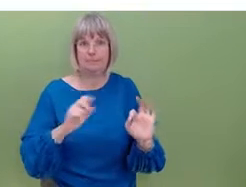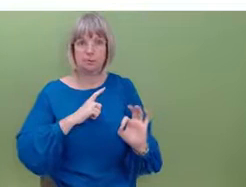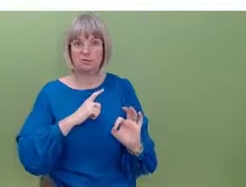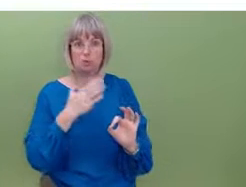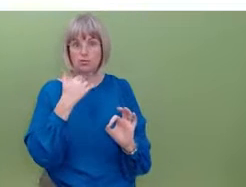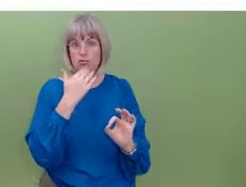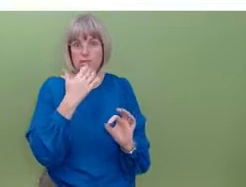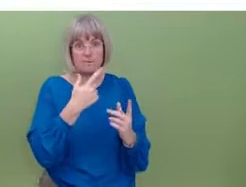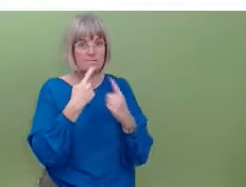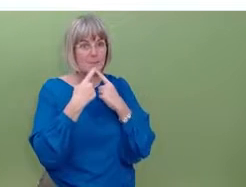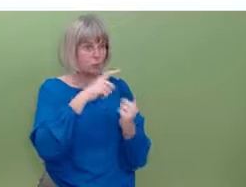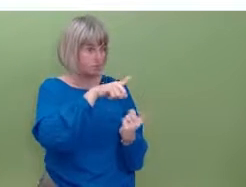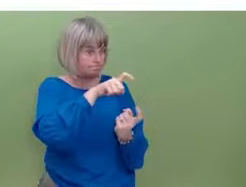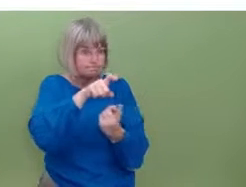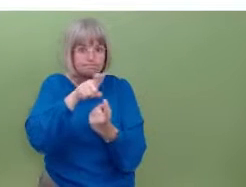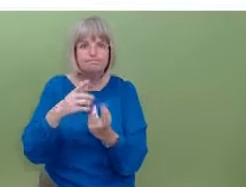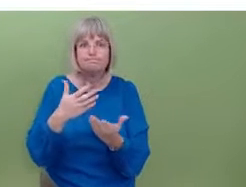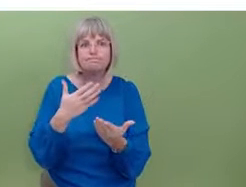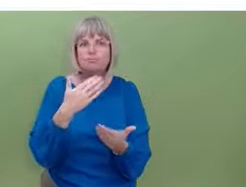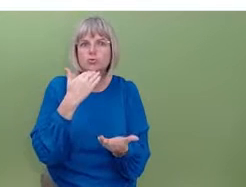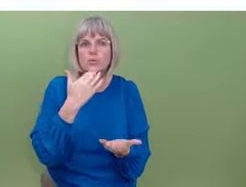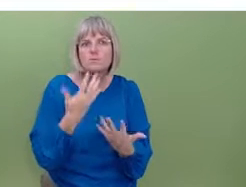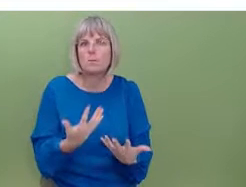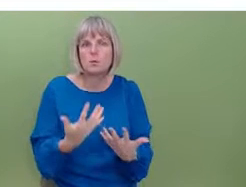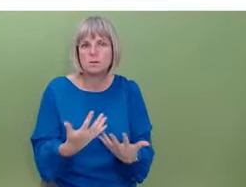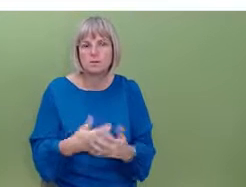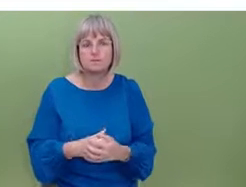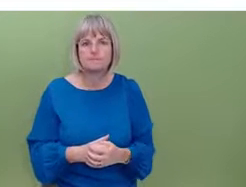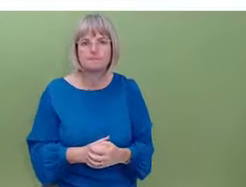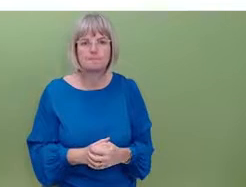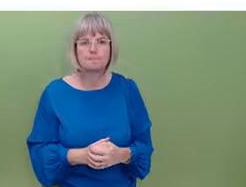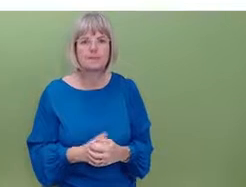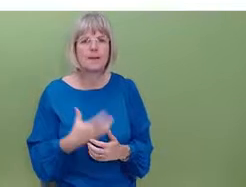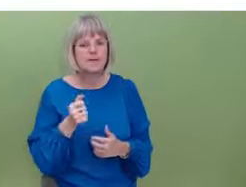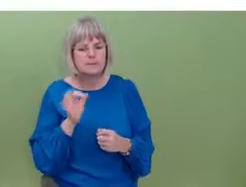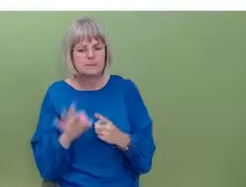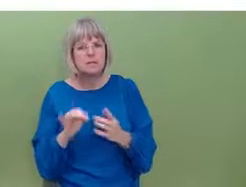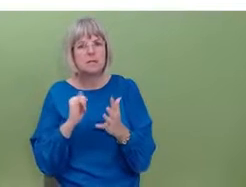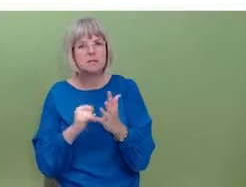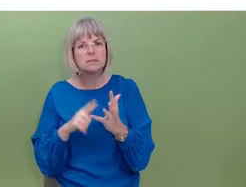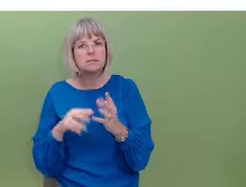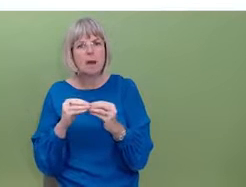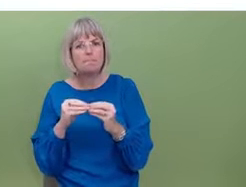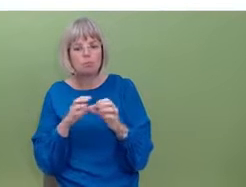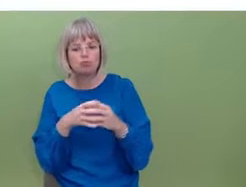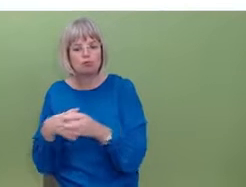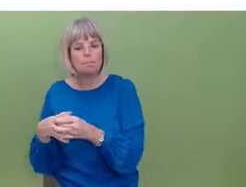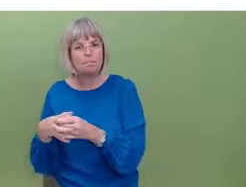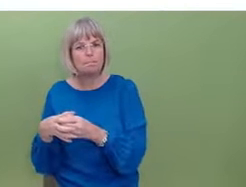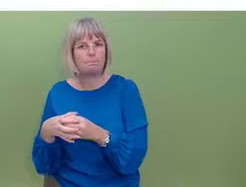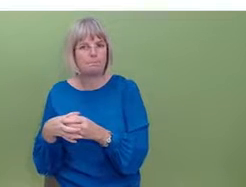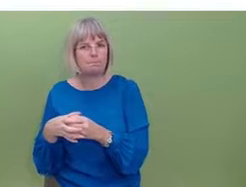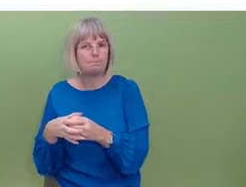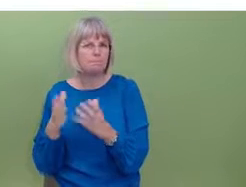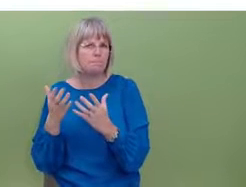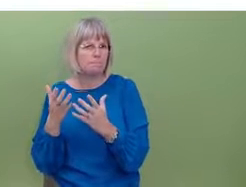was the best one. And particular subgroups I've talked about. There are probably